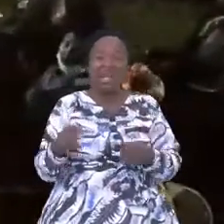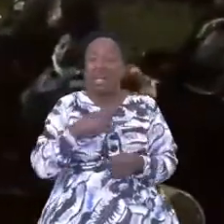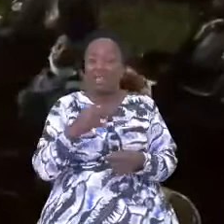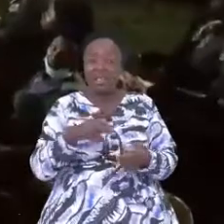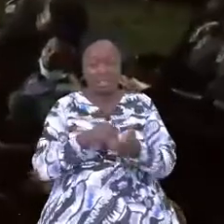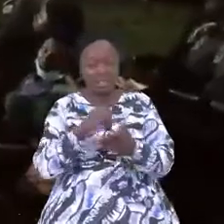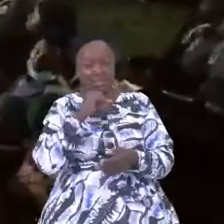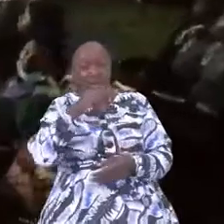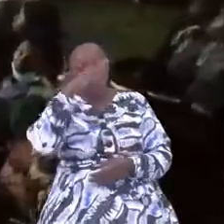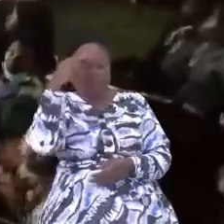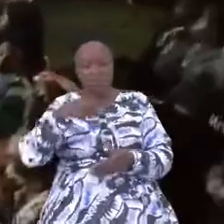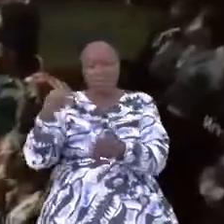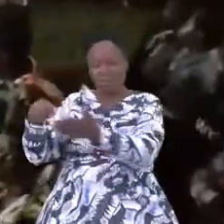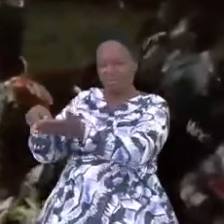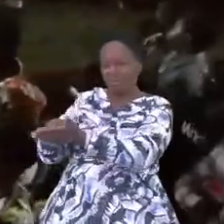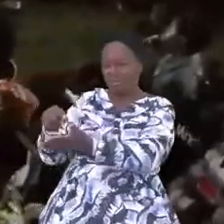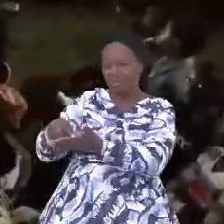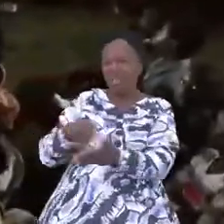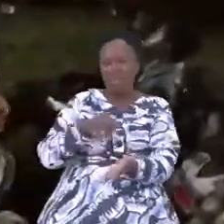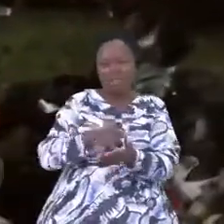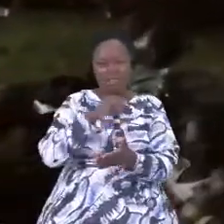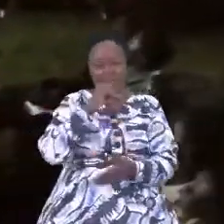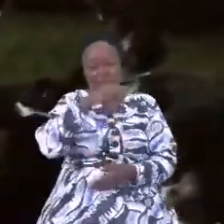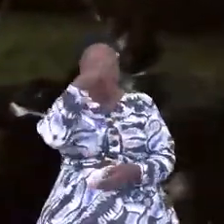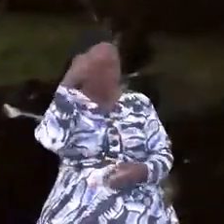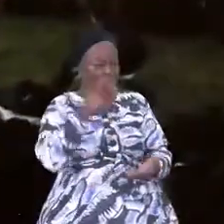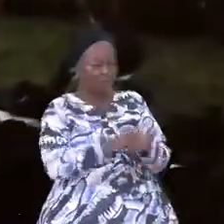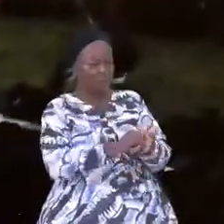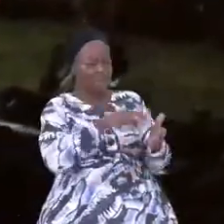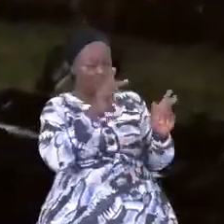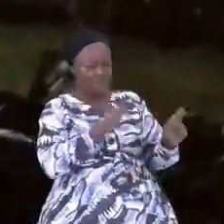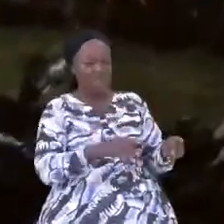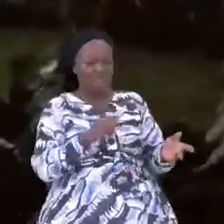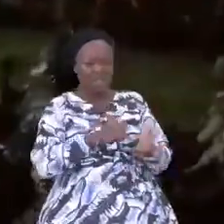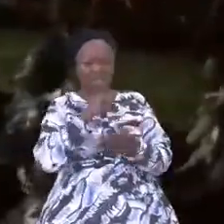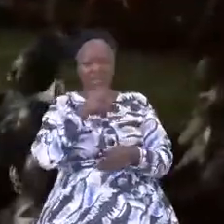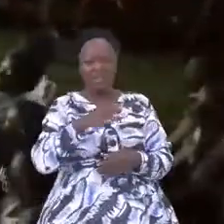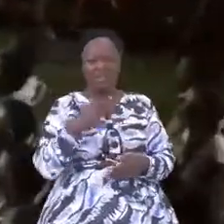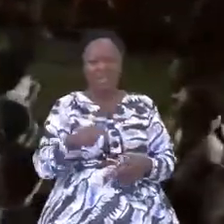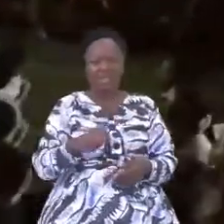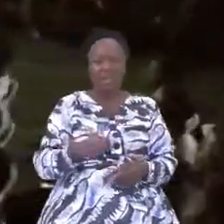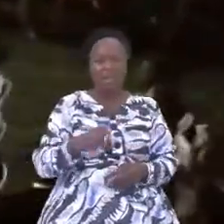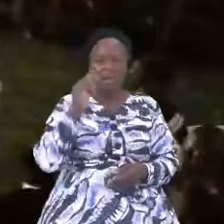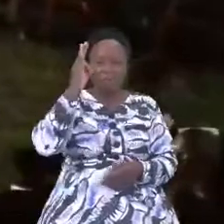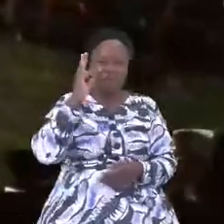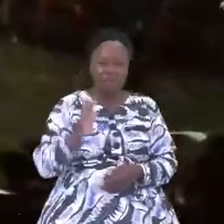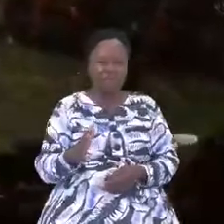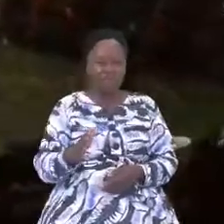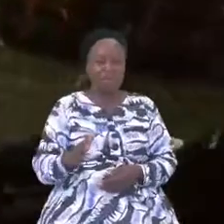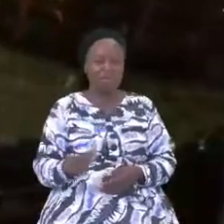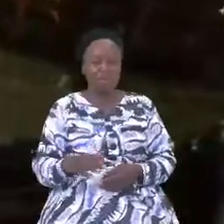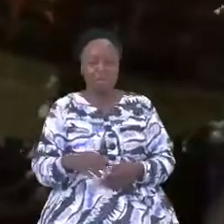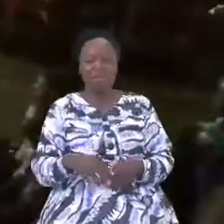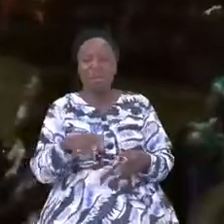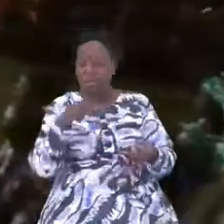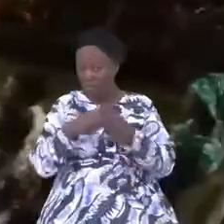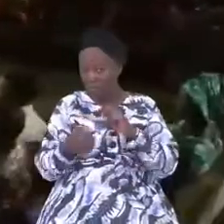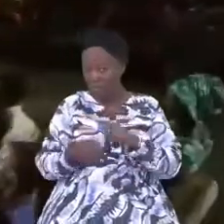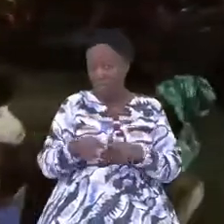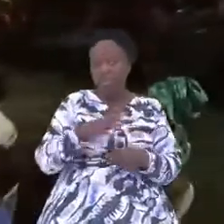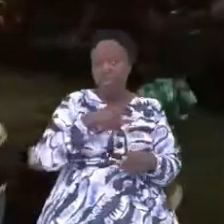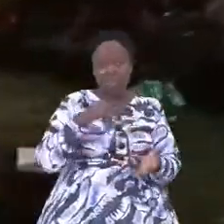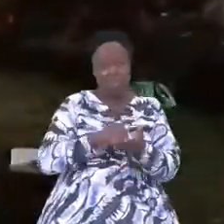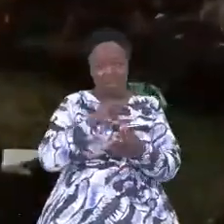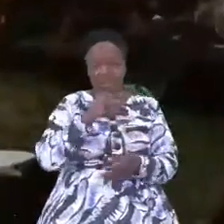It's not Sadducee's fault. It's not the priest's fault. It's not my wife's fault.